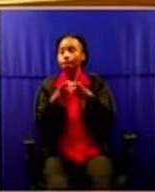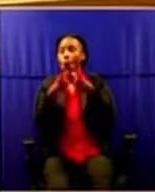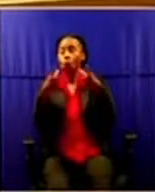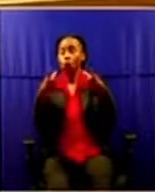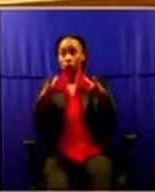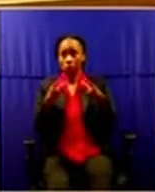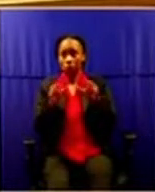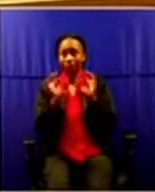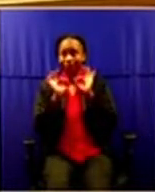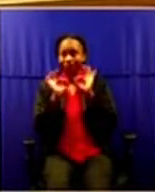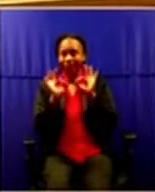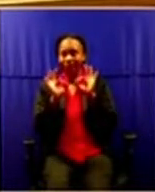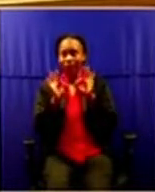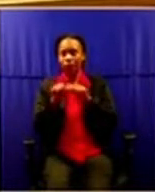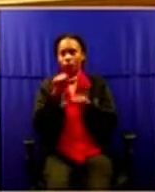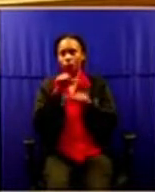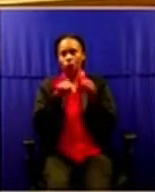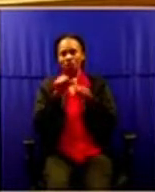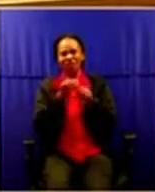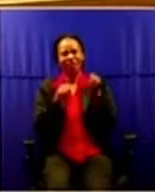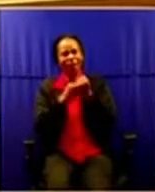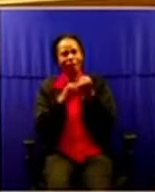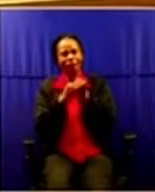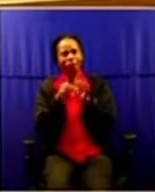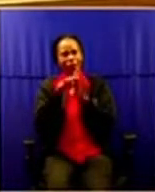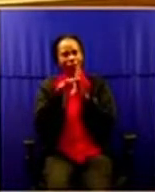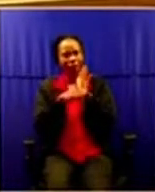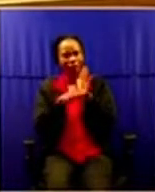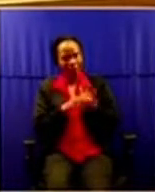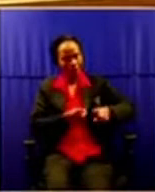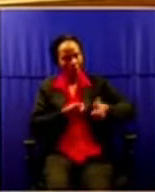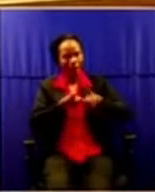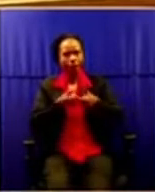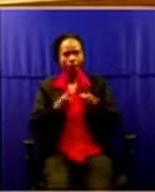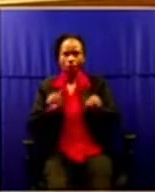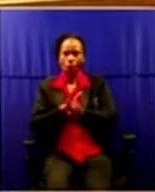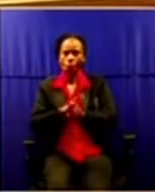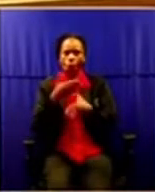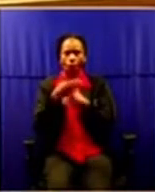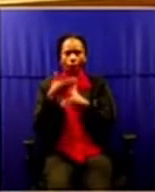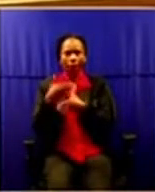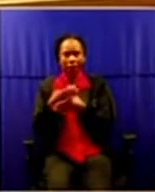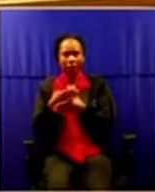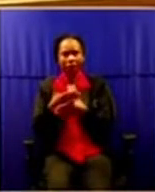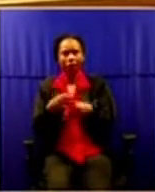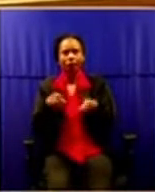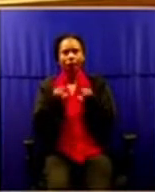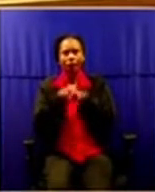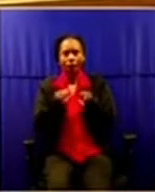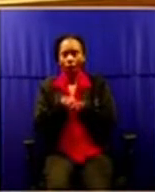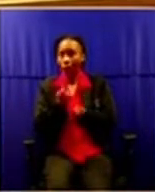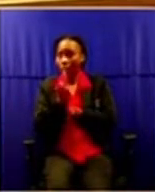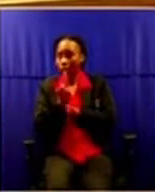programs to full operation, such as the school feeding schemes.